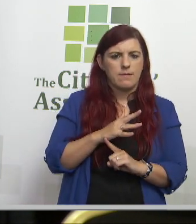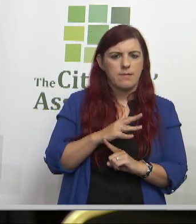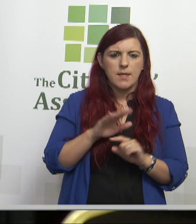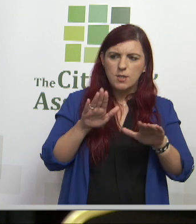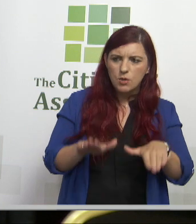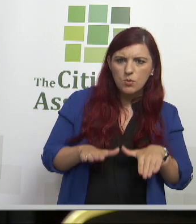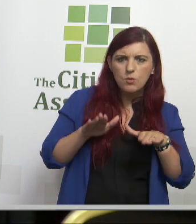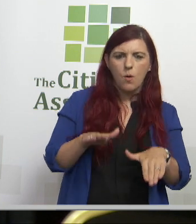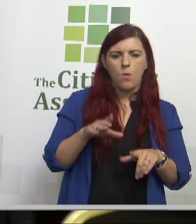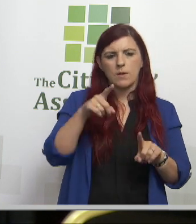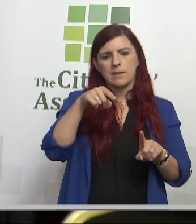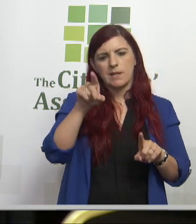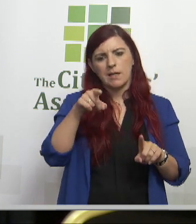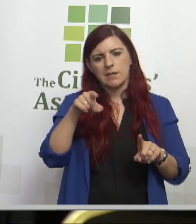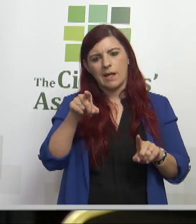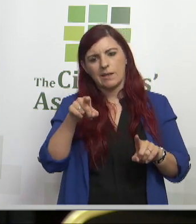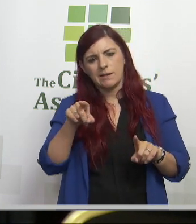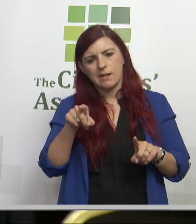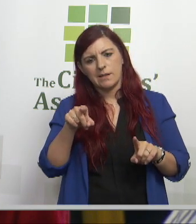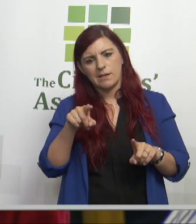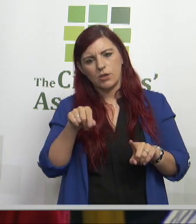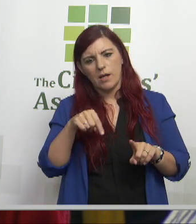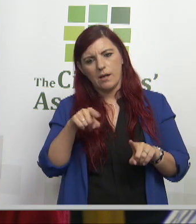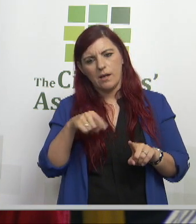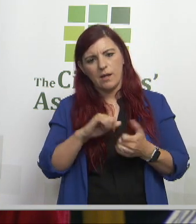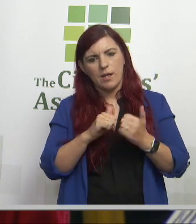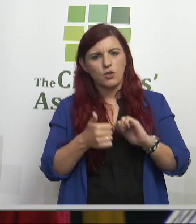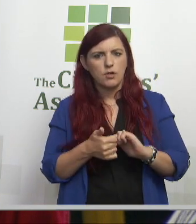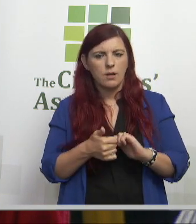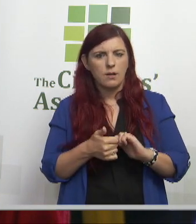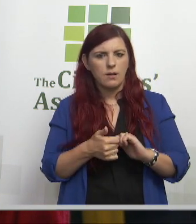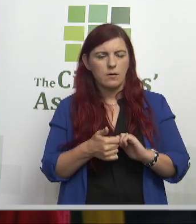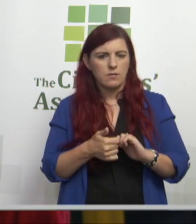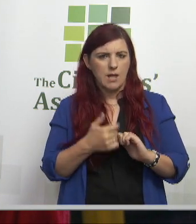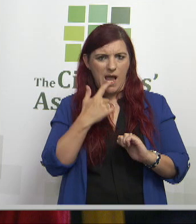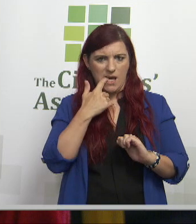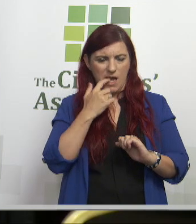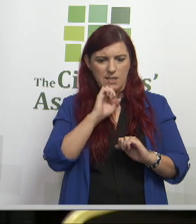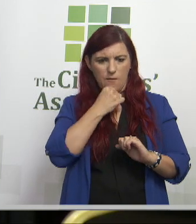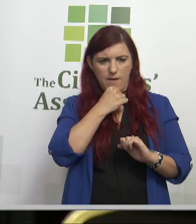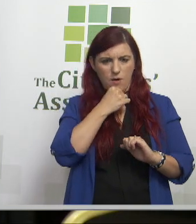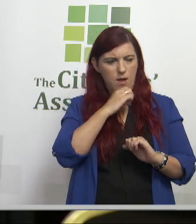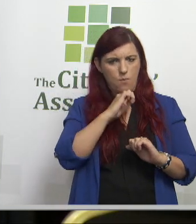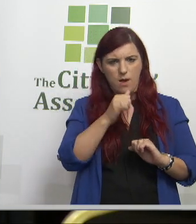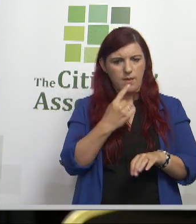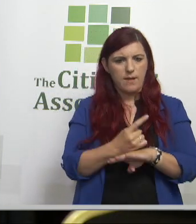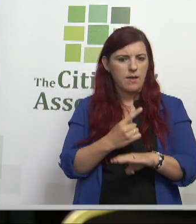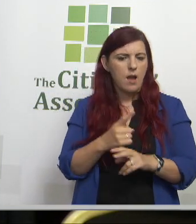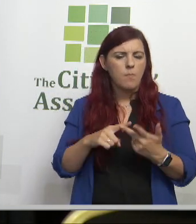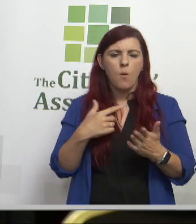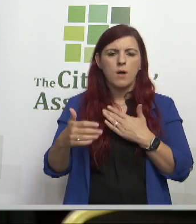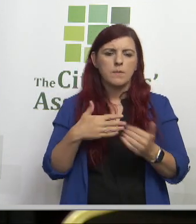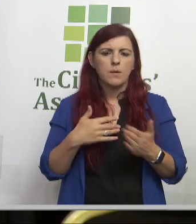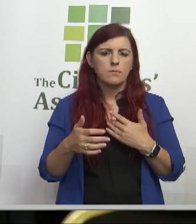slow tick, tick, tock change. I mean, it's really quite severe, and we're not noticing it. And what about